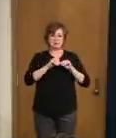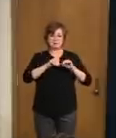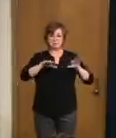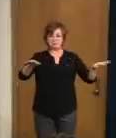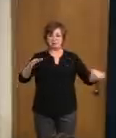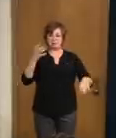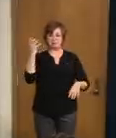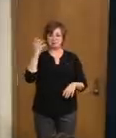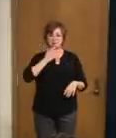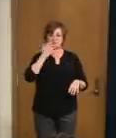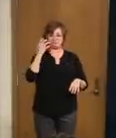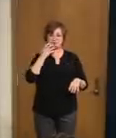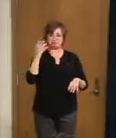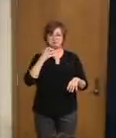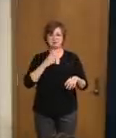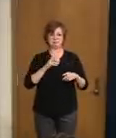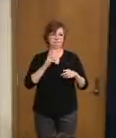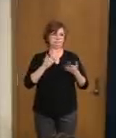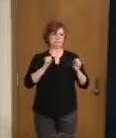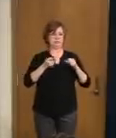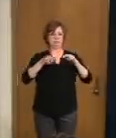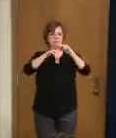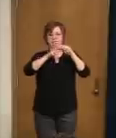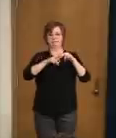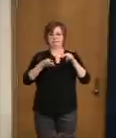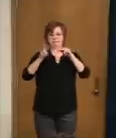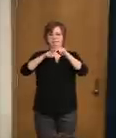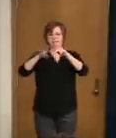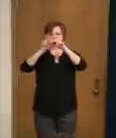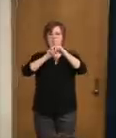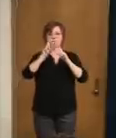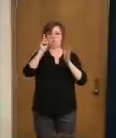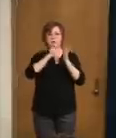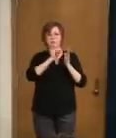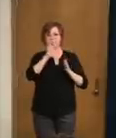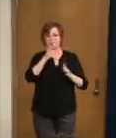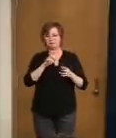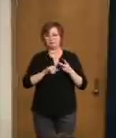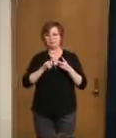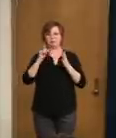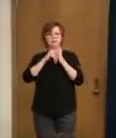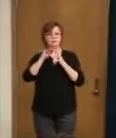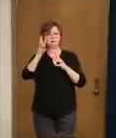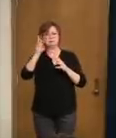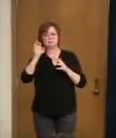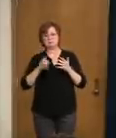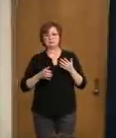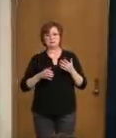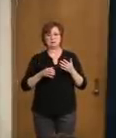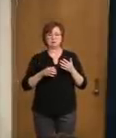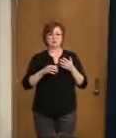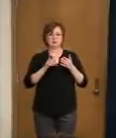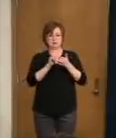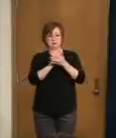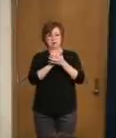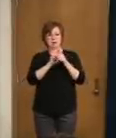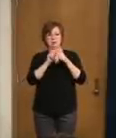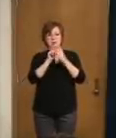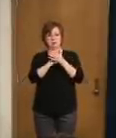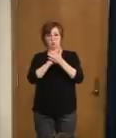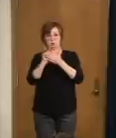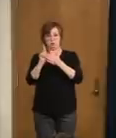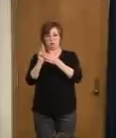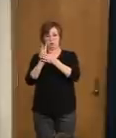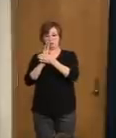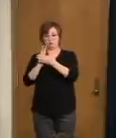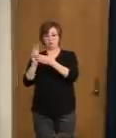day, which is absolutely not where we want to go. And similarly, with a 1 to 2 week lag, we can see the impact on hospitalizations.